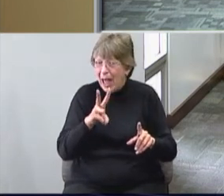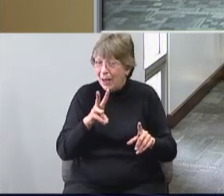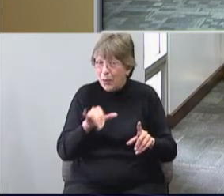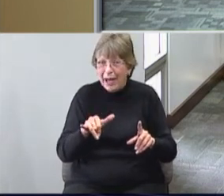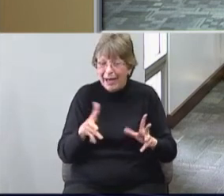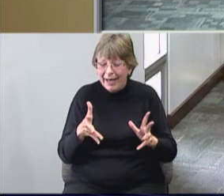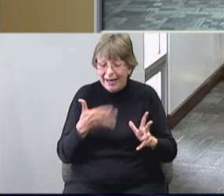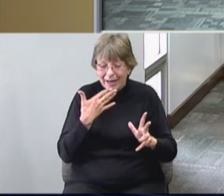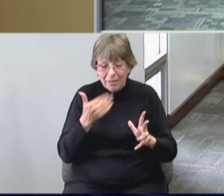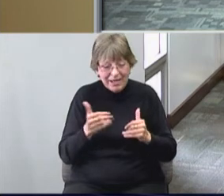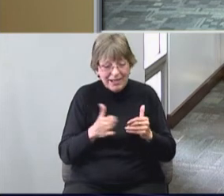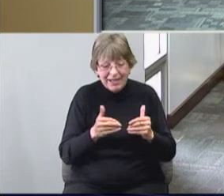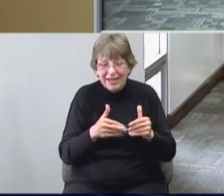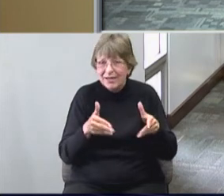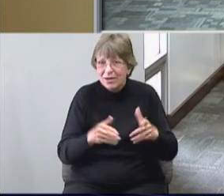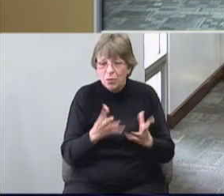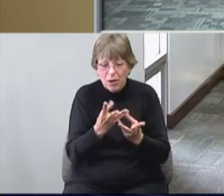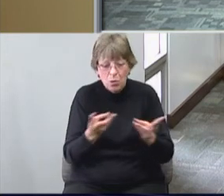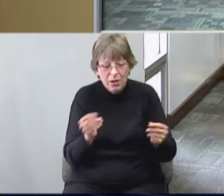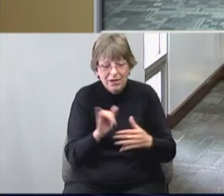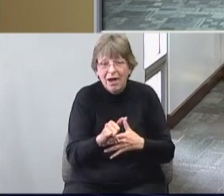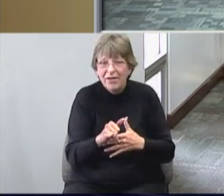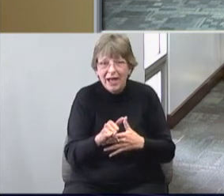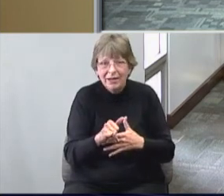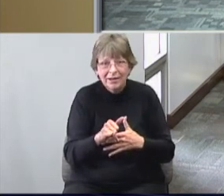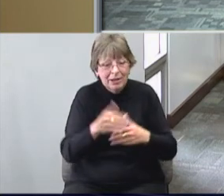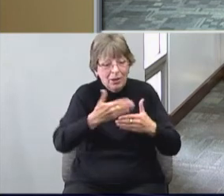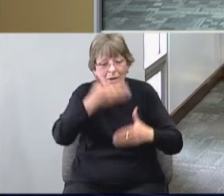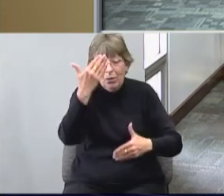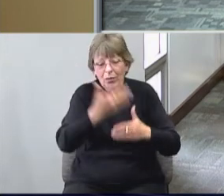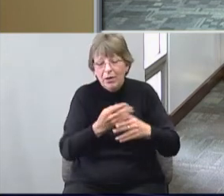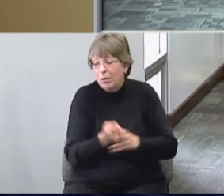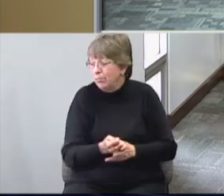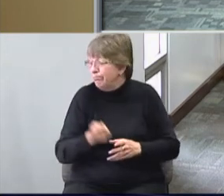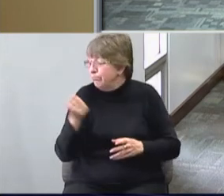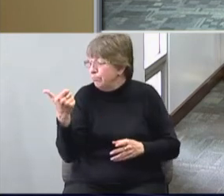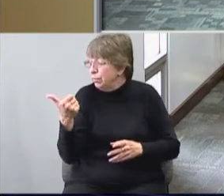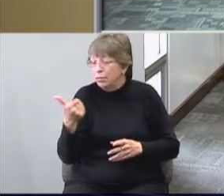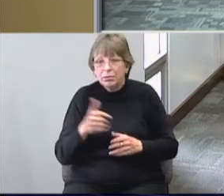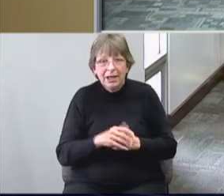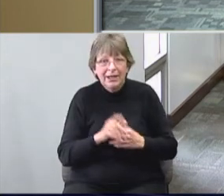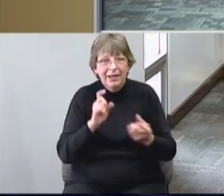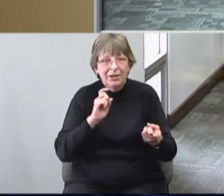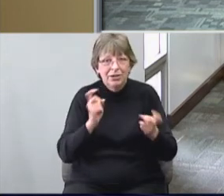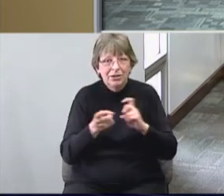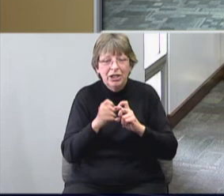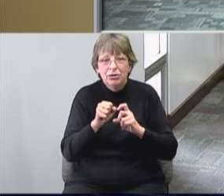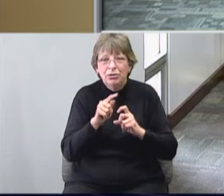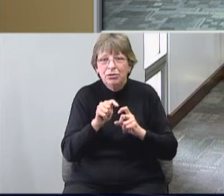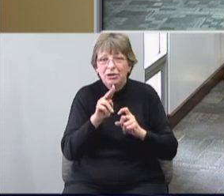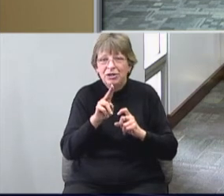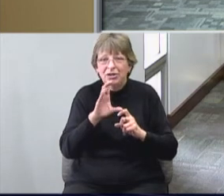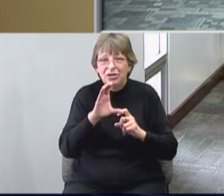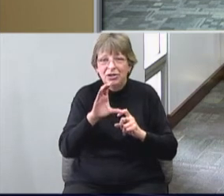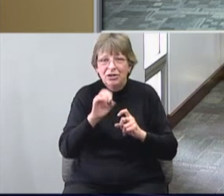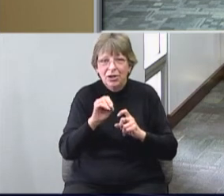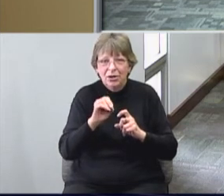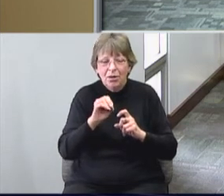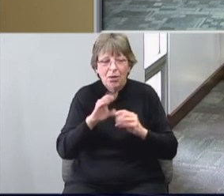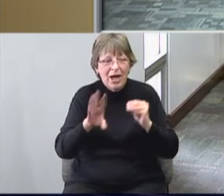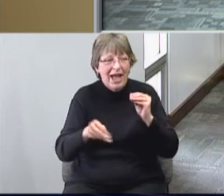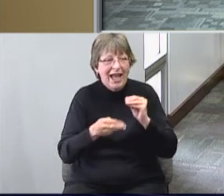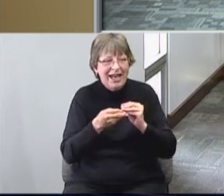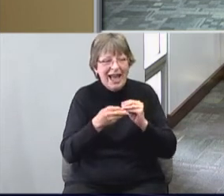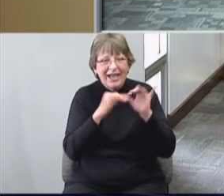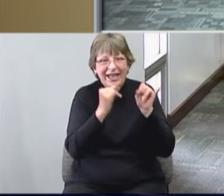to resolve the issue was to take those windows out, put stucco, and put in individual air